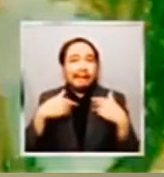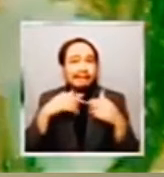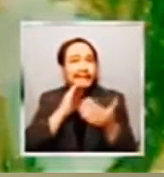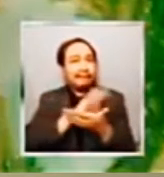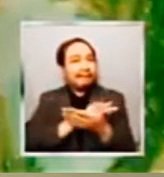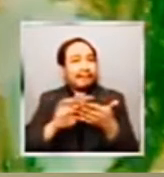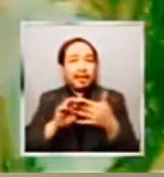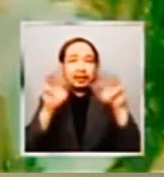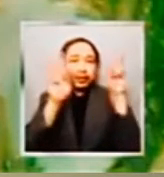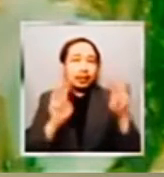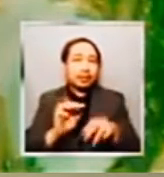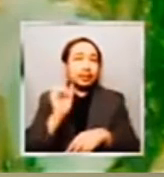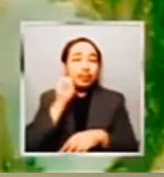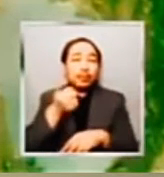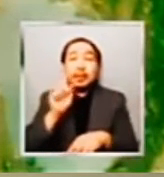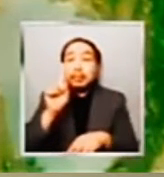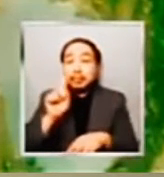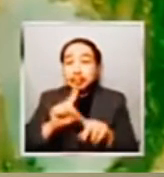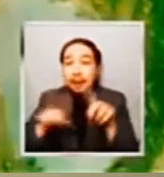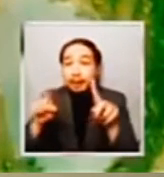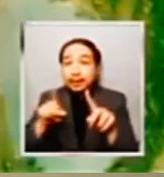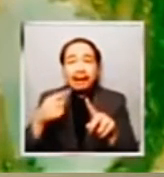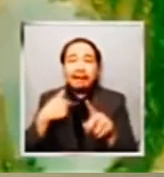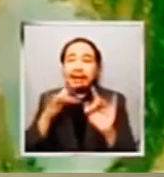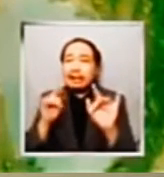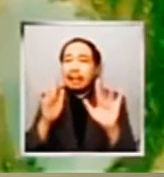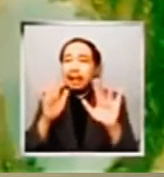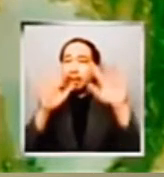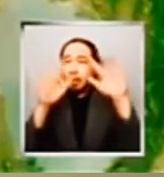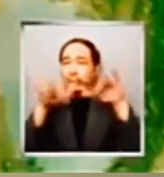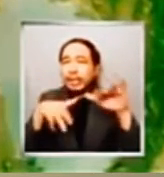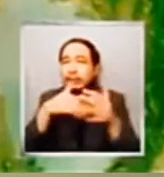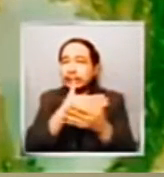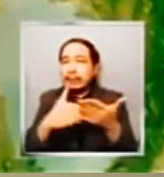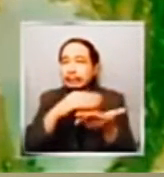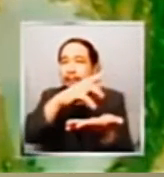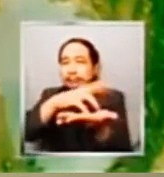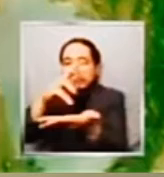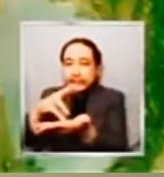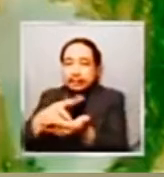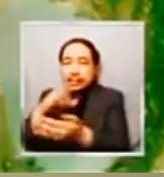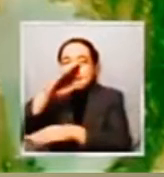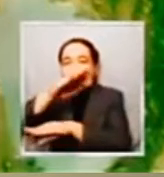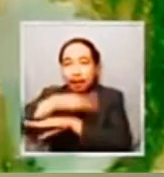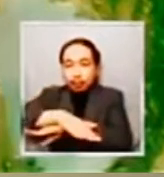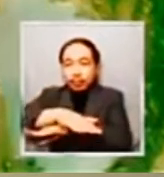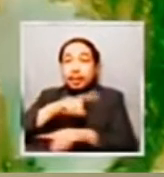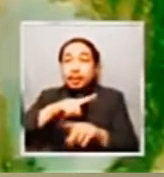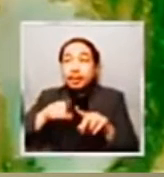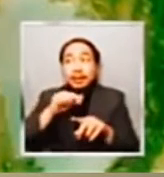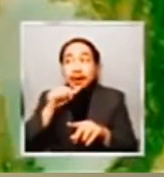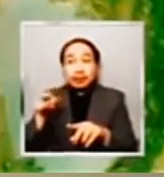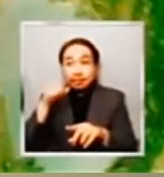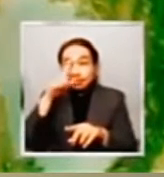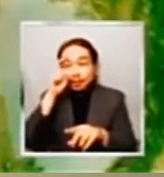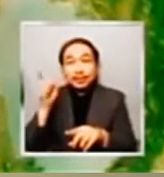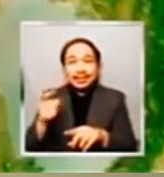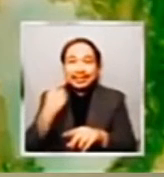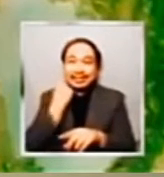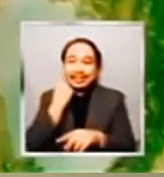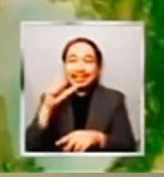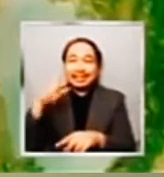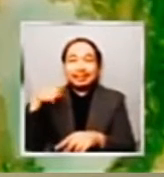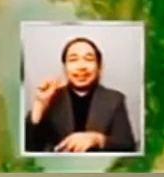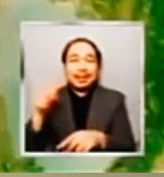ha, maliban sa mahihinang ulan sa ilang lugar pagdating ng hapon. Pero mga kapuso, hindi po yan dahil doon sa binabantayan nating low pressure